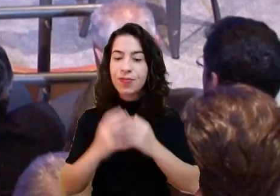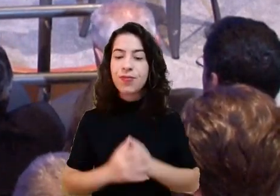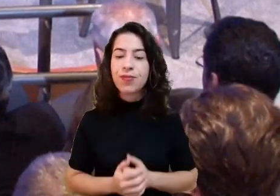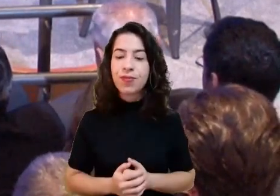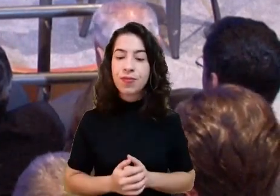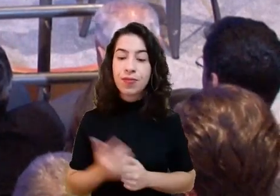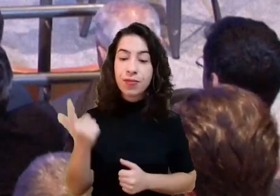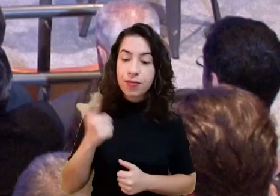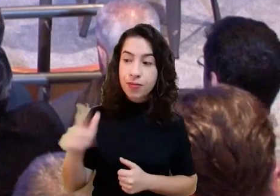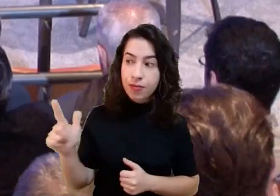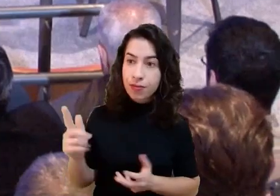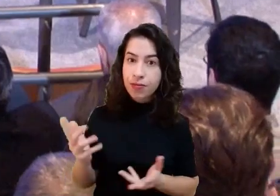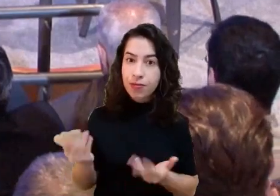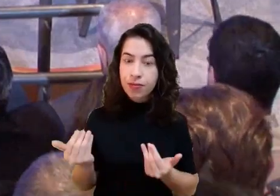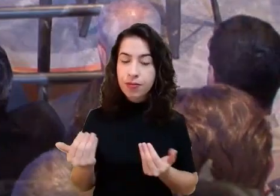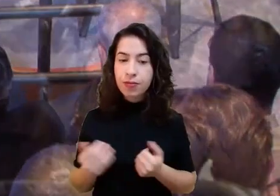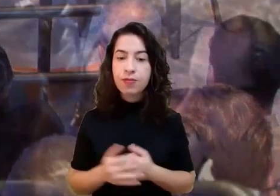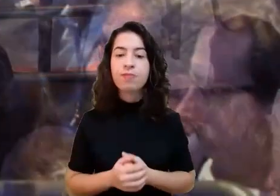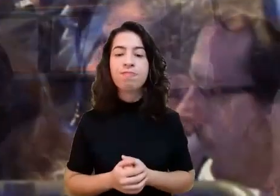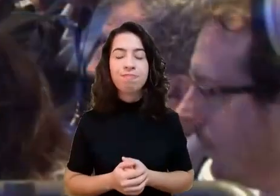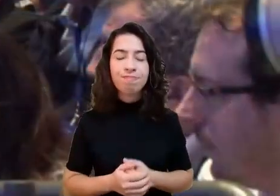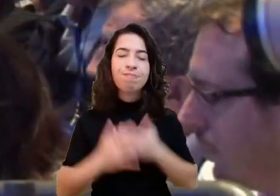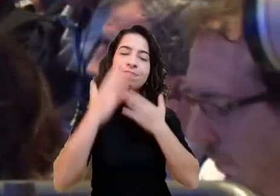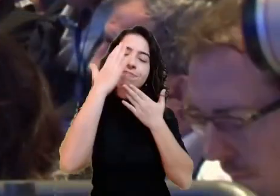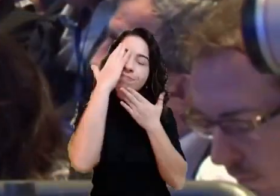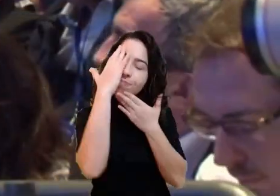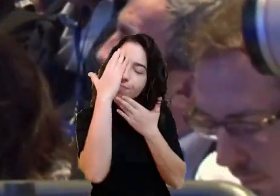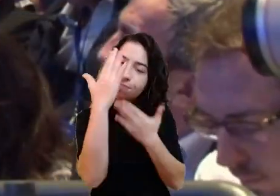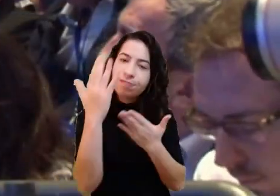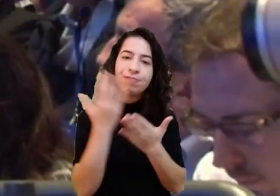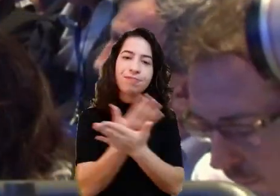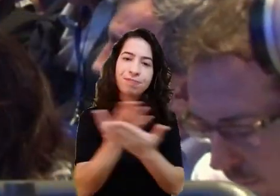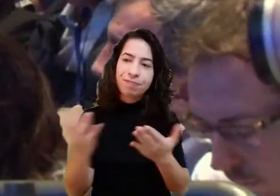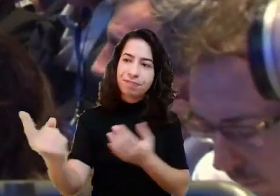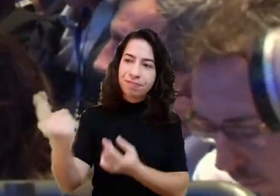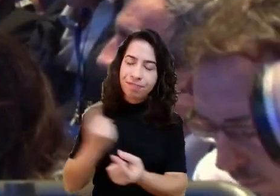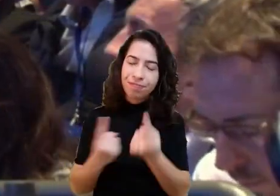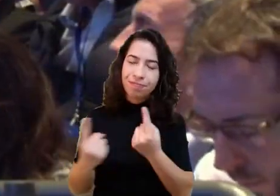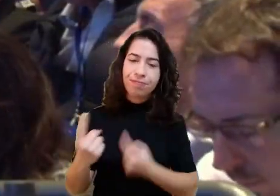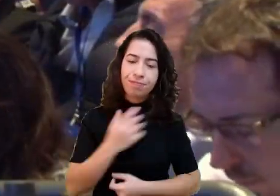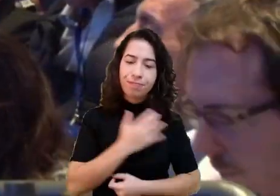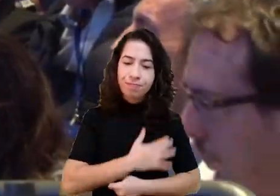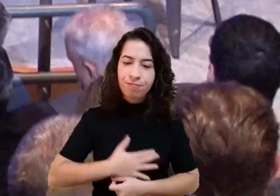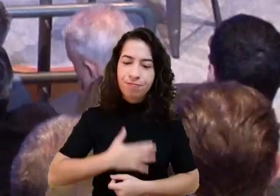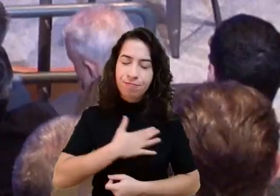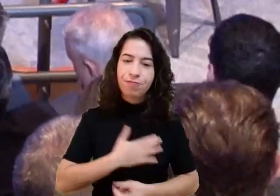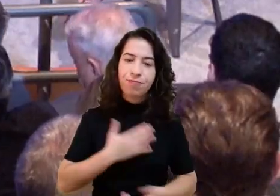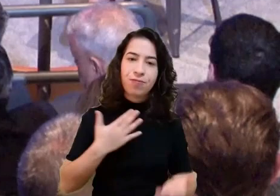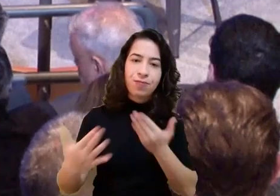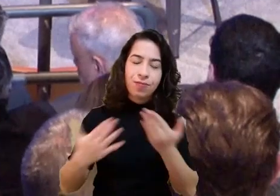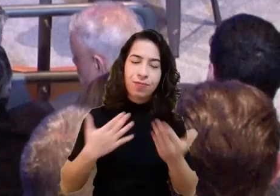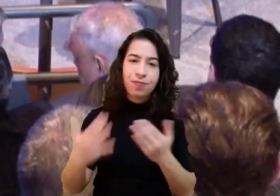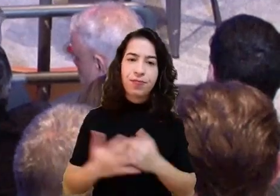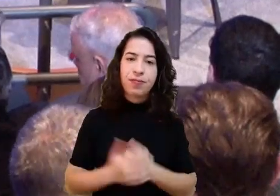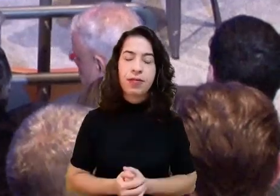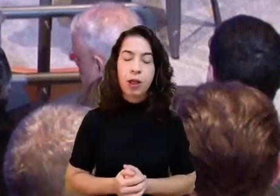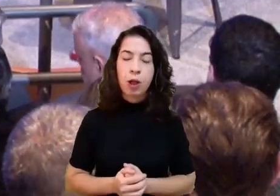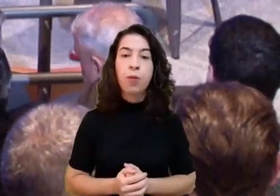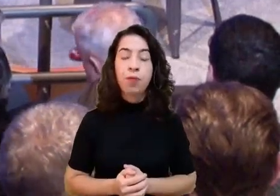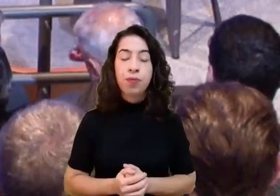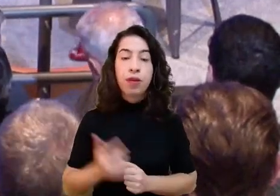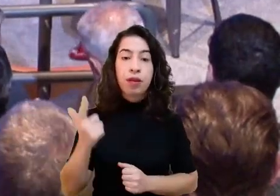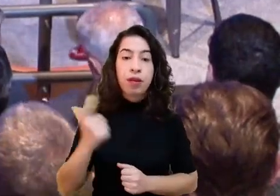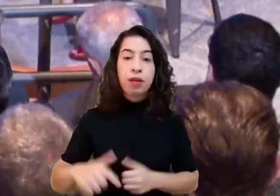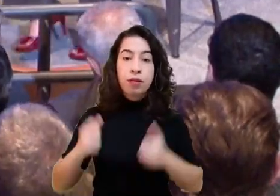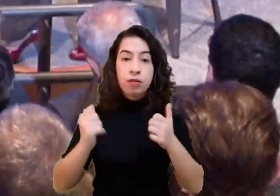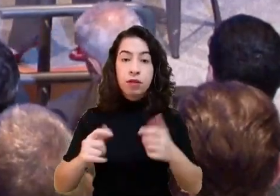Someone else? So glad to thank you all for being here. It was great. And moving on with